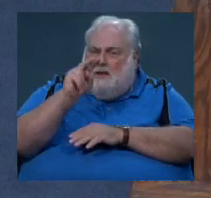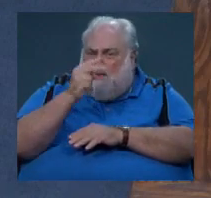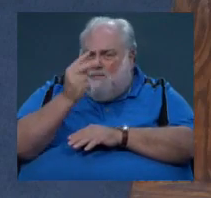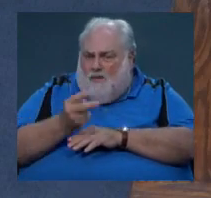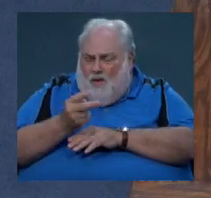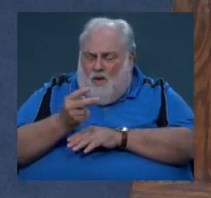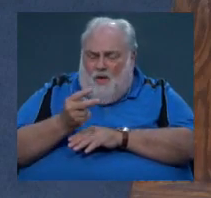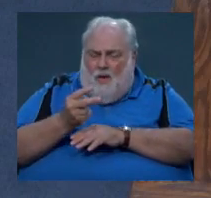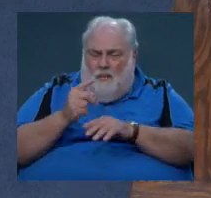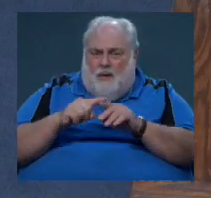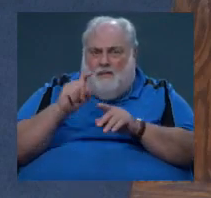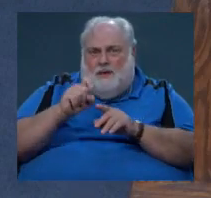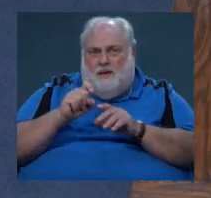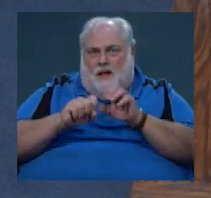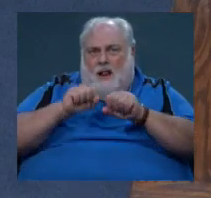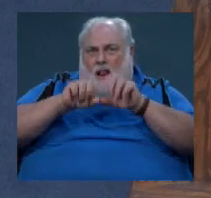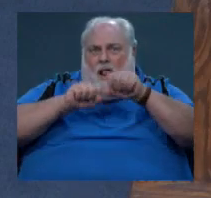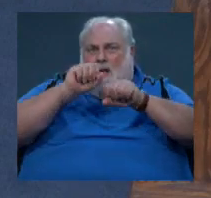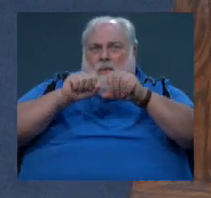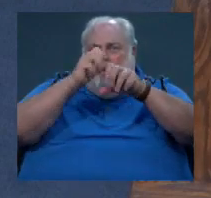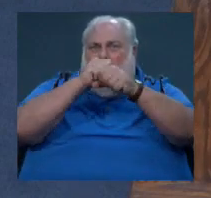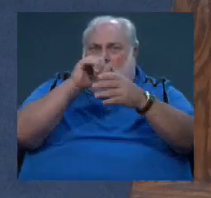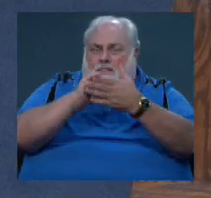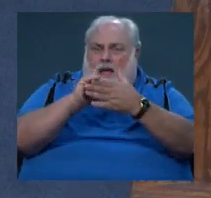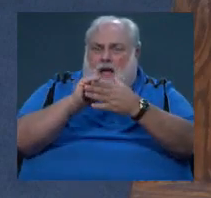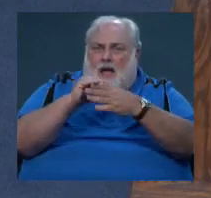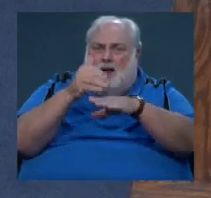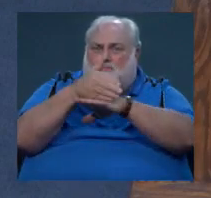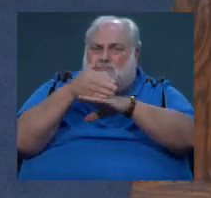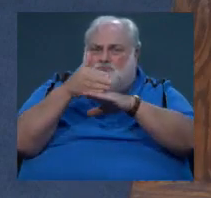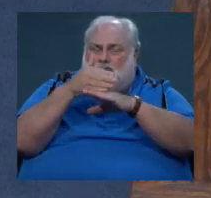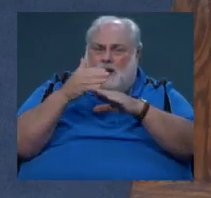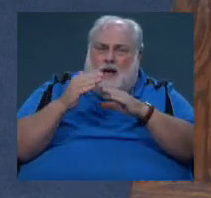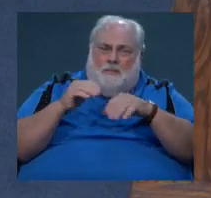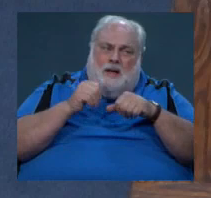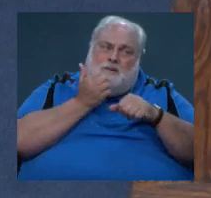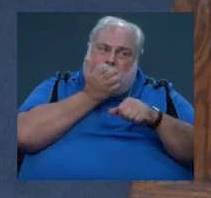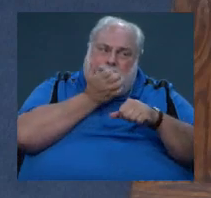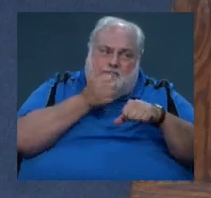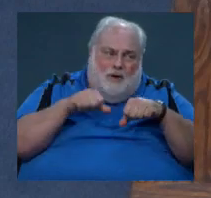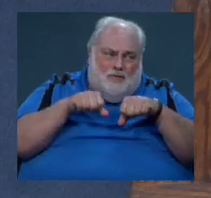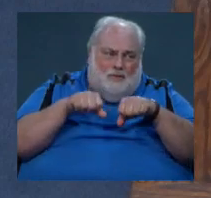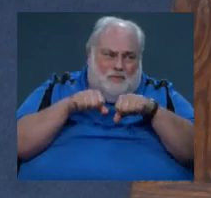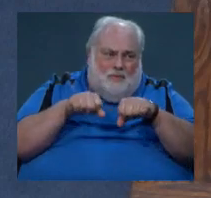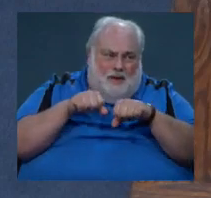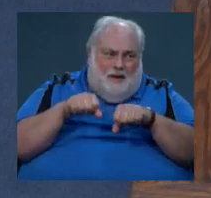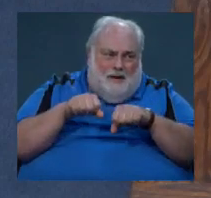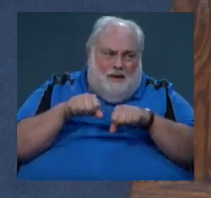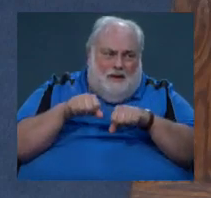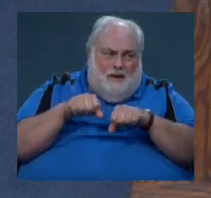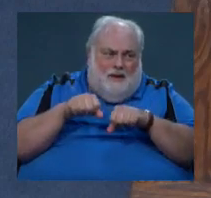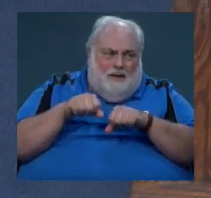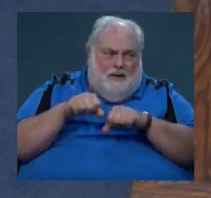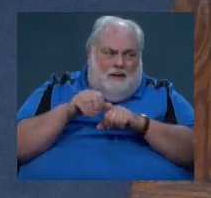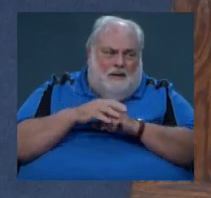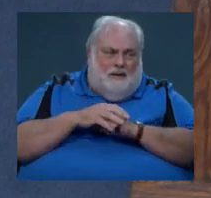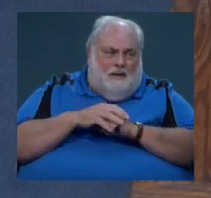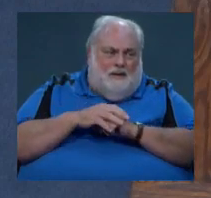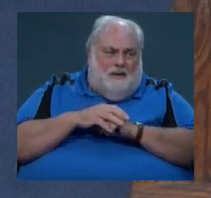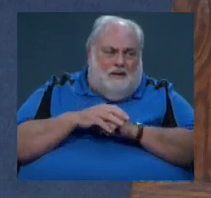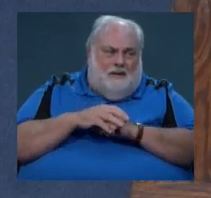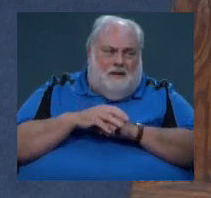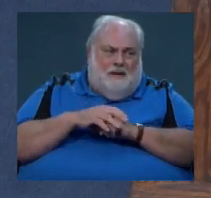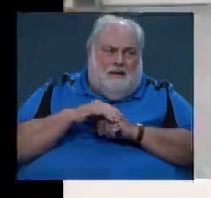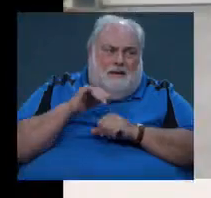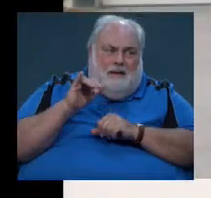fall, but I got to get up there and get that off the roof. I've been mowing the grass. Let's see. This is